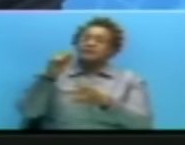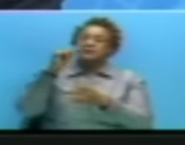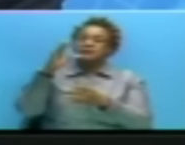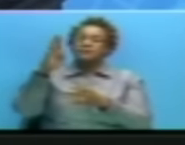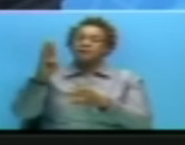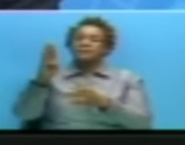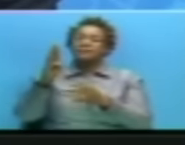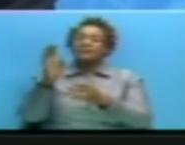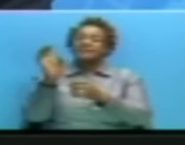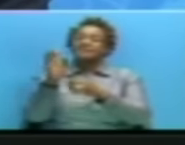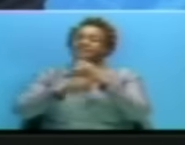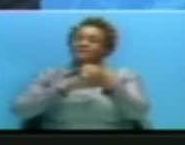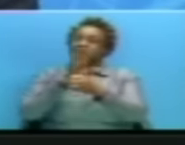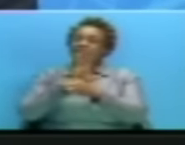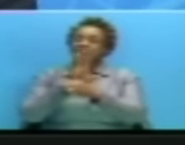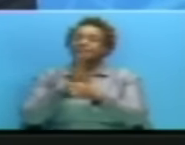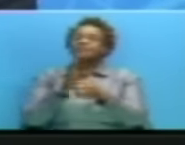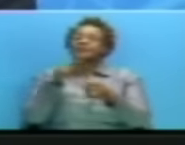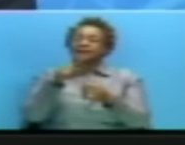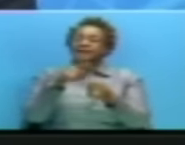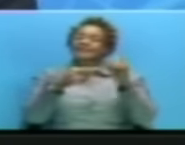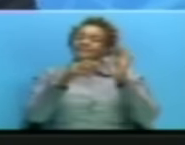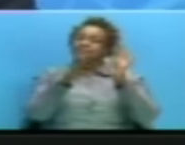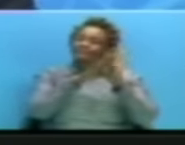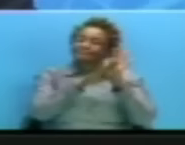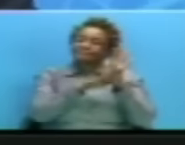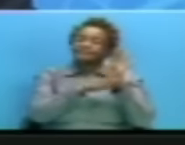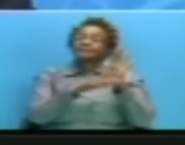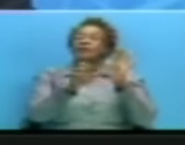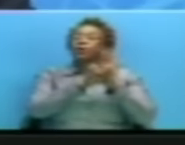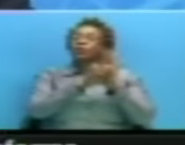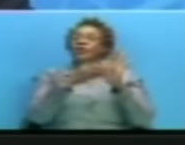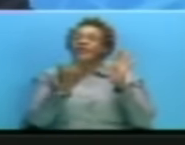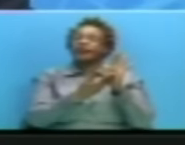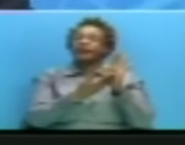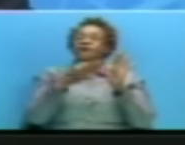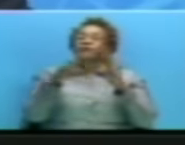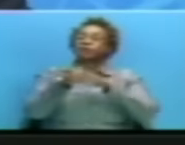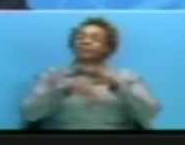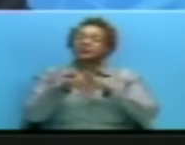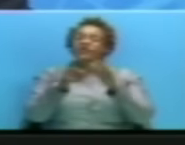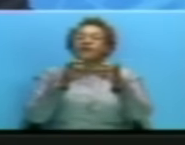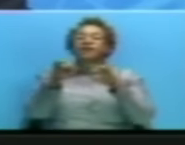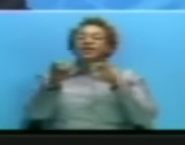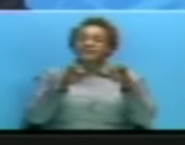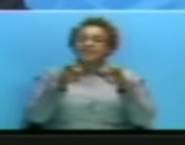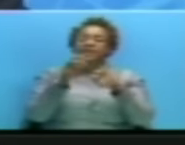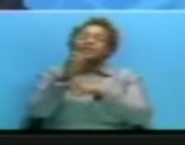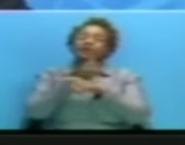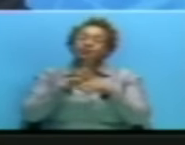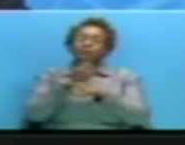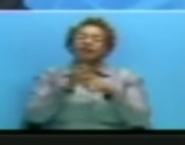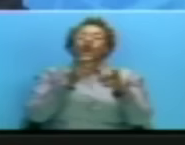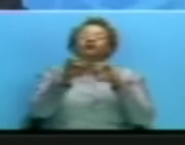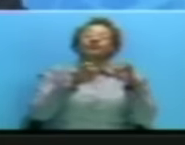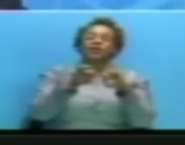film and stage plays, it actually states that that law exist for the purposes of regulating. In fact, it uses the word controlling.